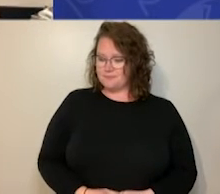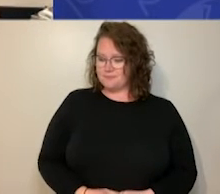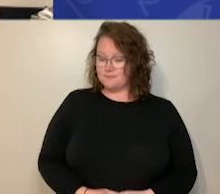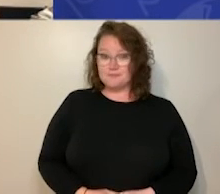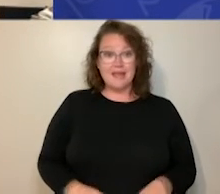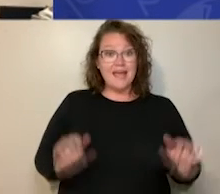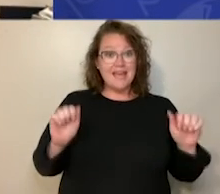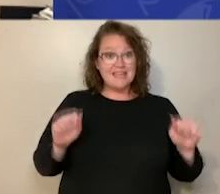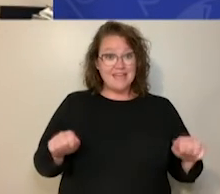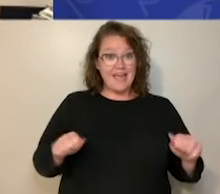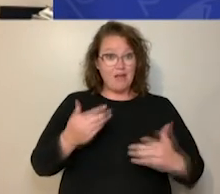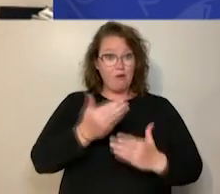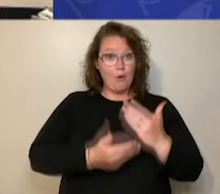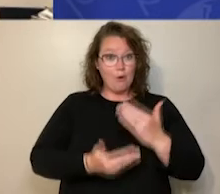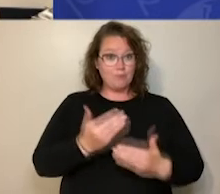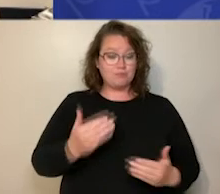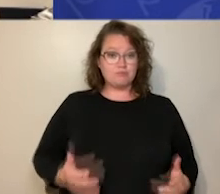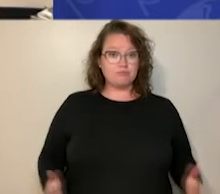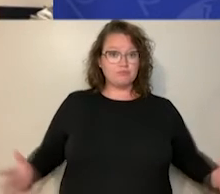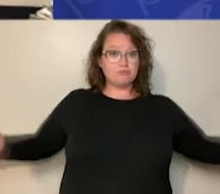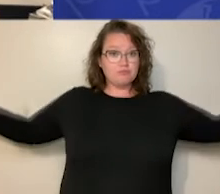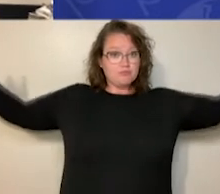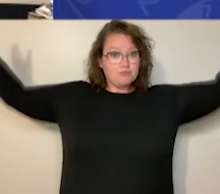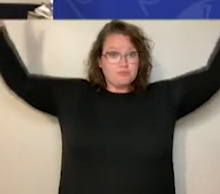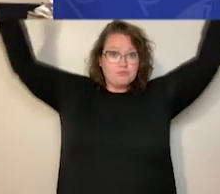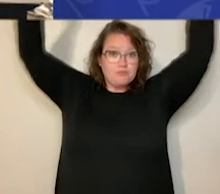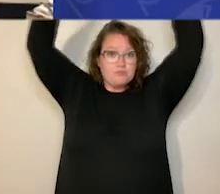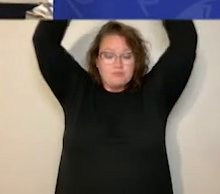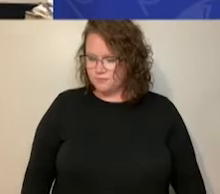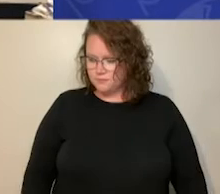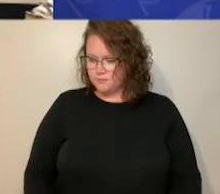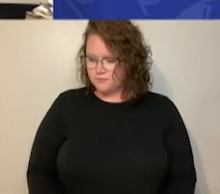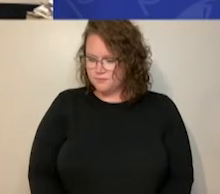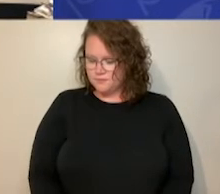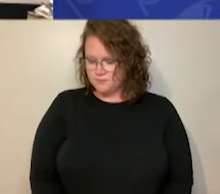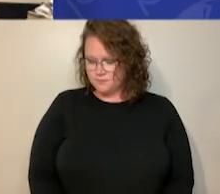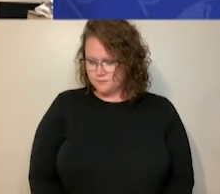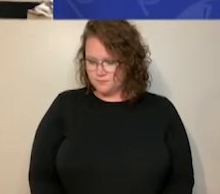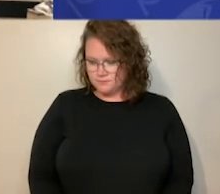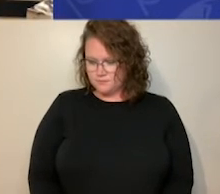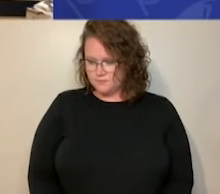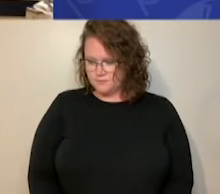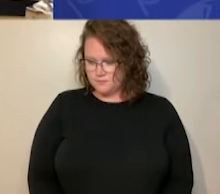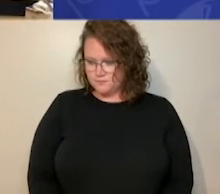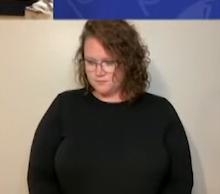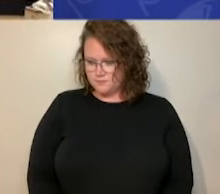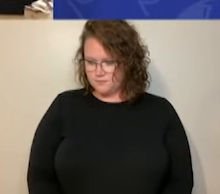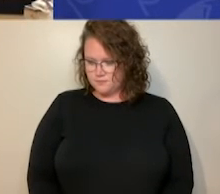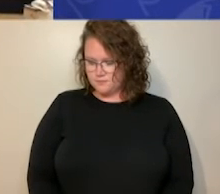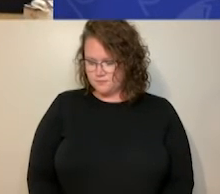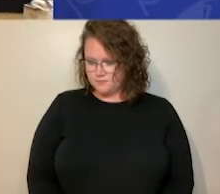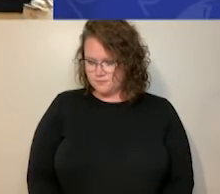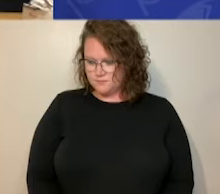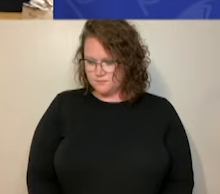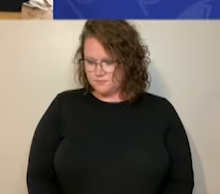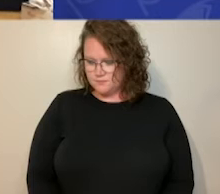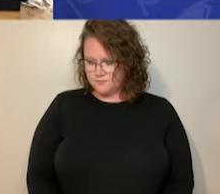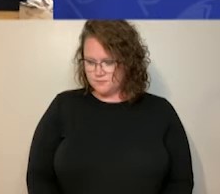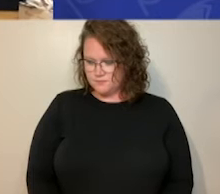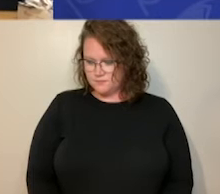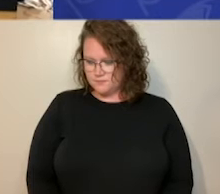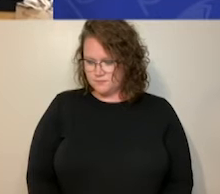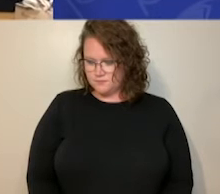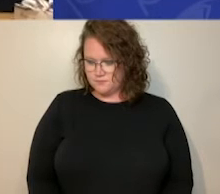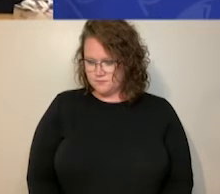You can release from the chair and try to clap your hands above your head. If this is hard for you,